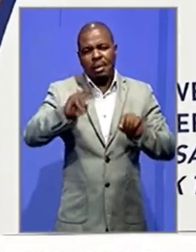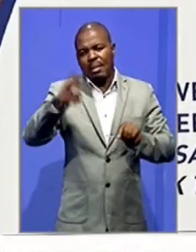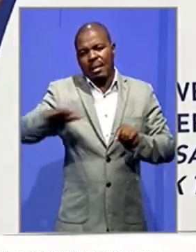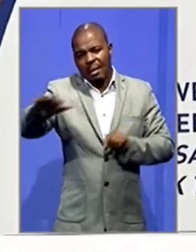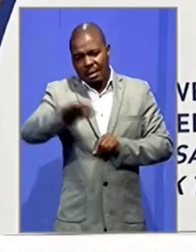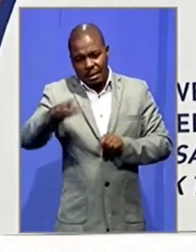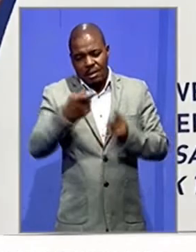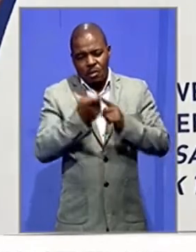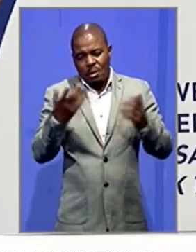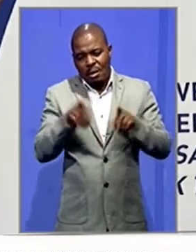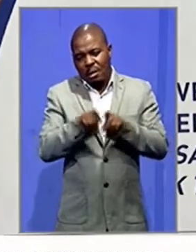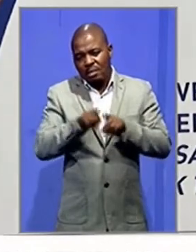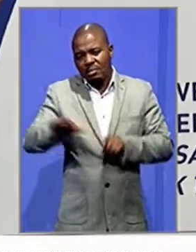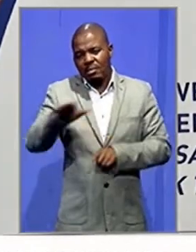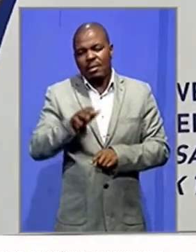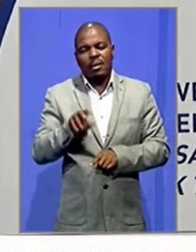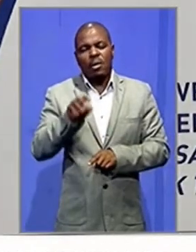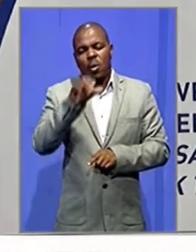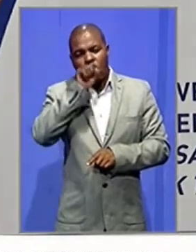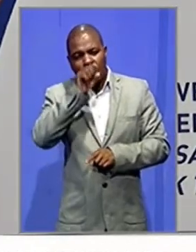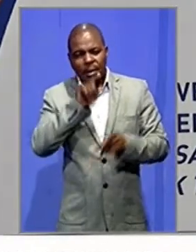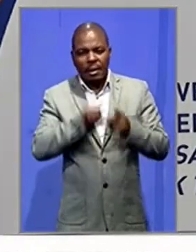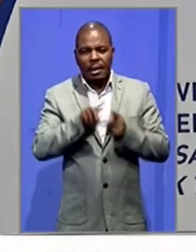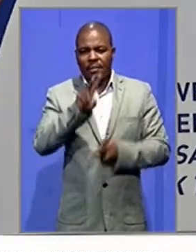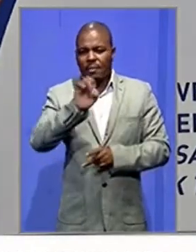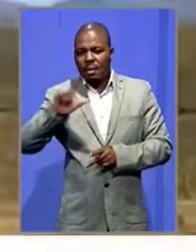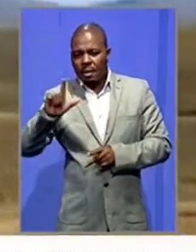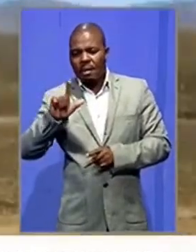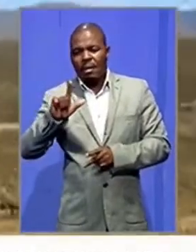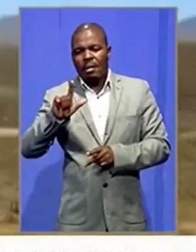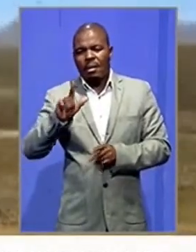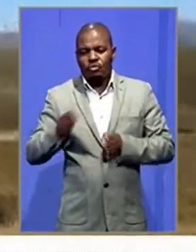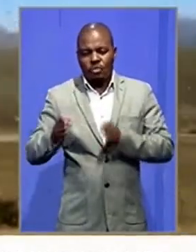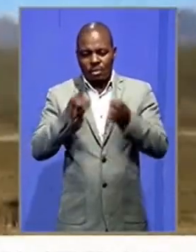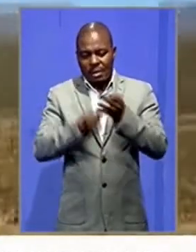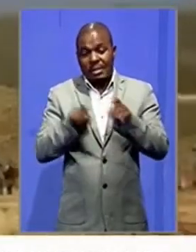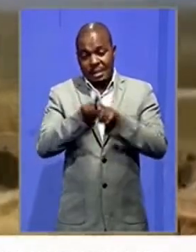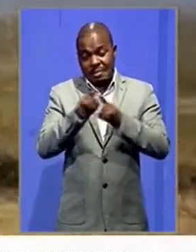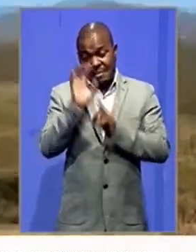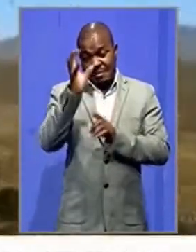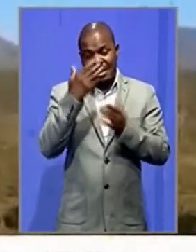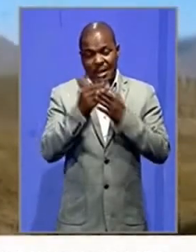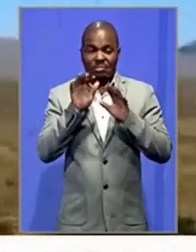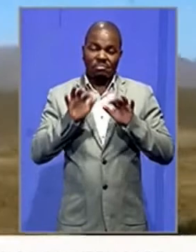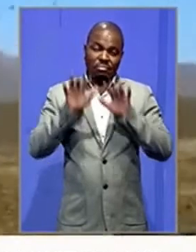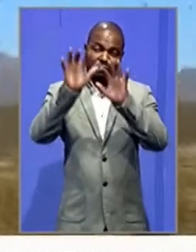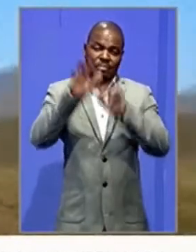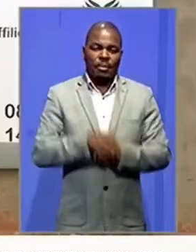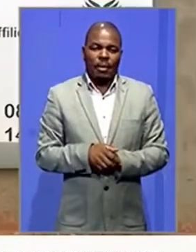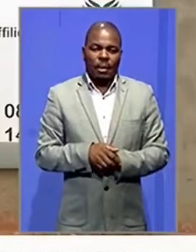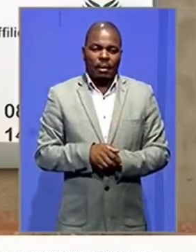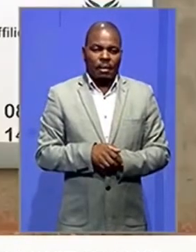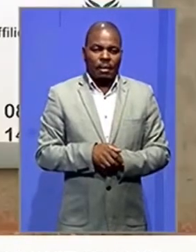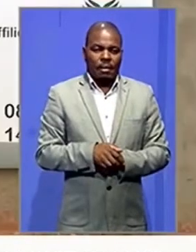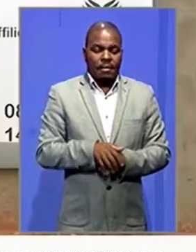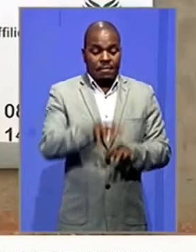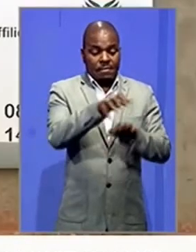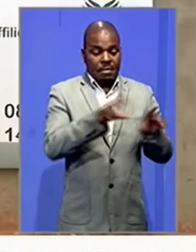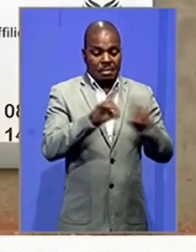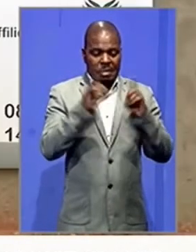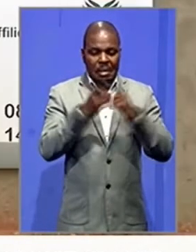the Orange River, the Vaal River, as well as the Free State. Lefapha la temo le re ho tlalehile tshenyo e kgolo mme ba